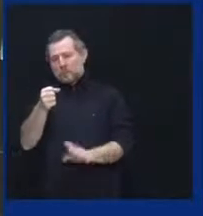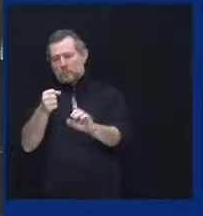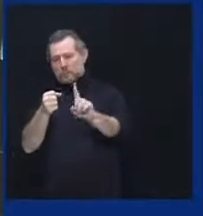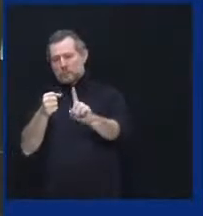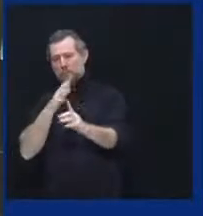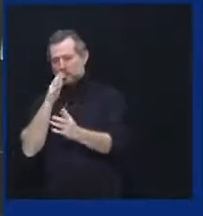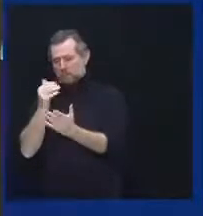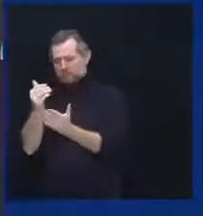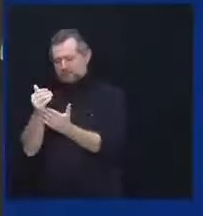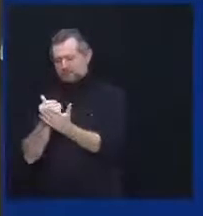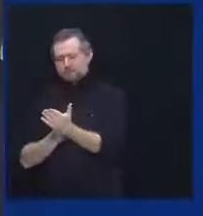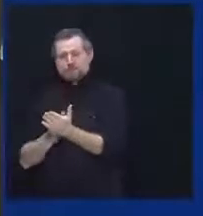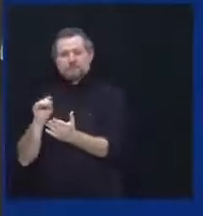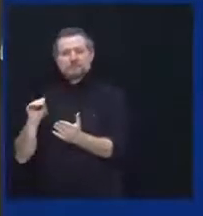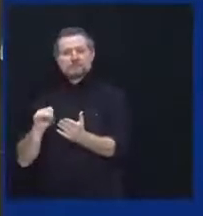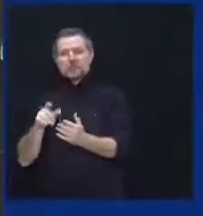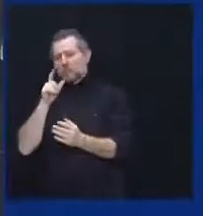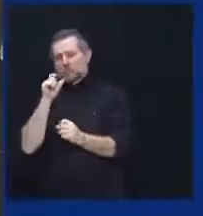Q&A roster.